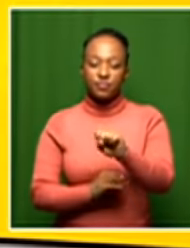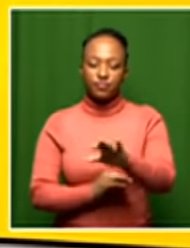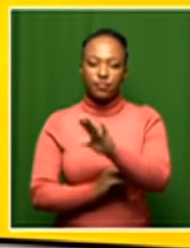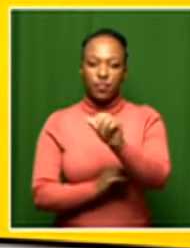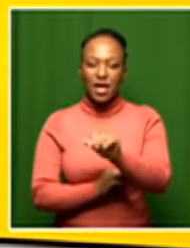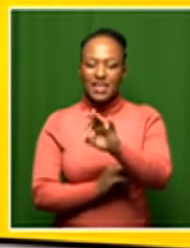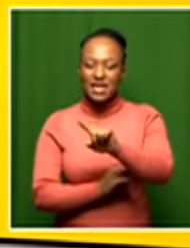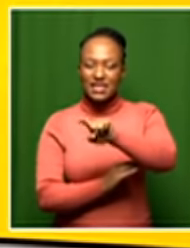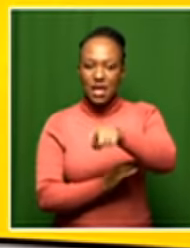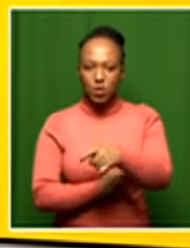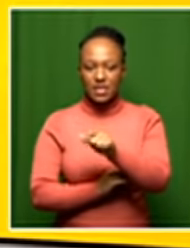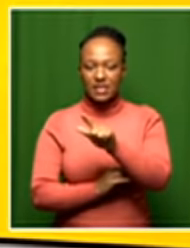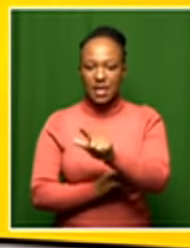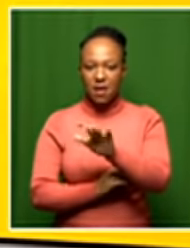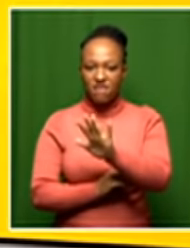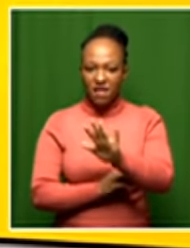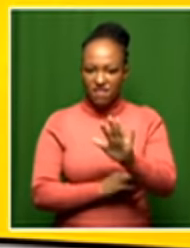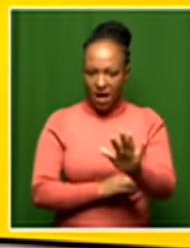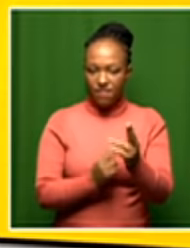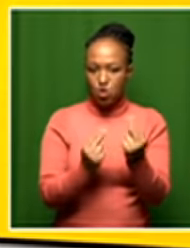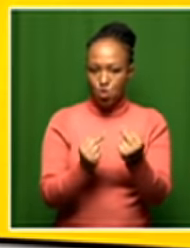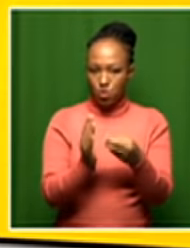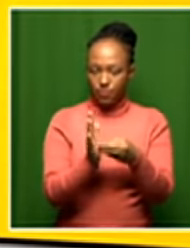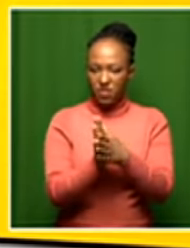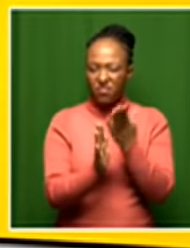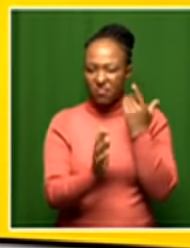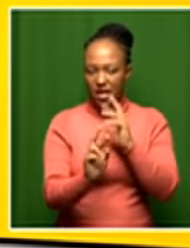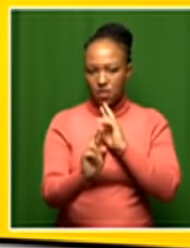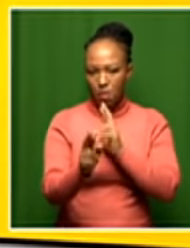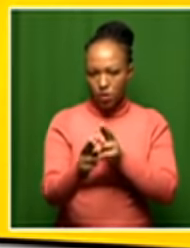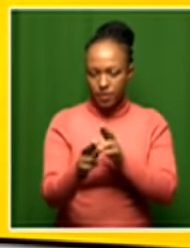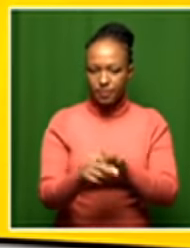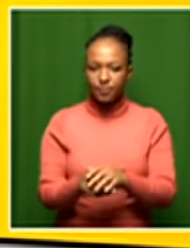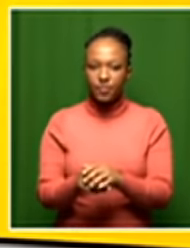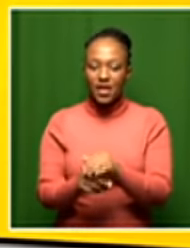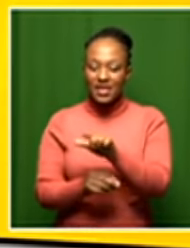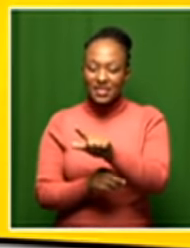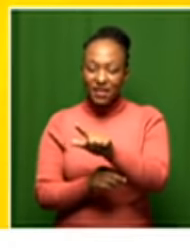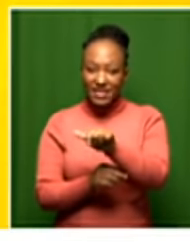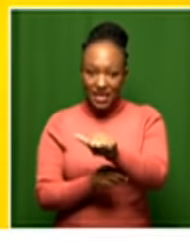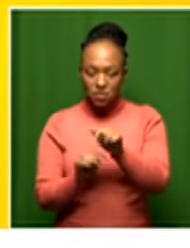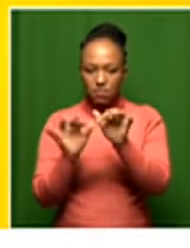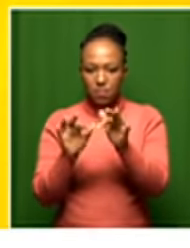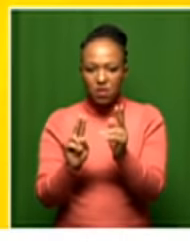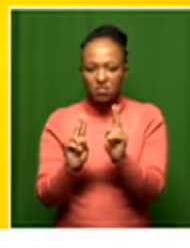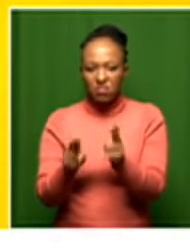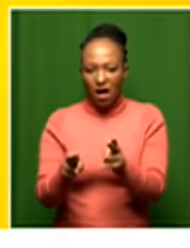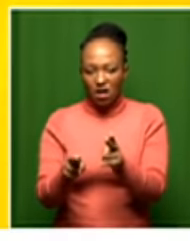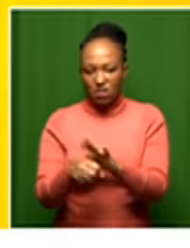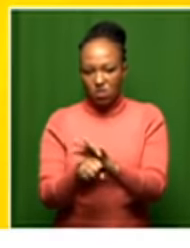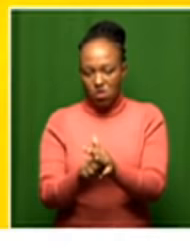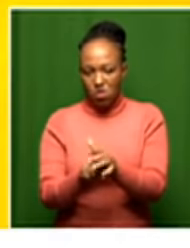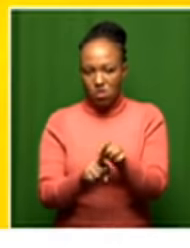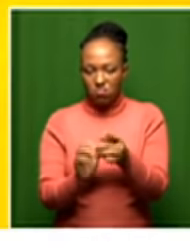has 3,755 new cases from the last 24 hours. 76 new COVID-19 related deaths